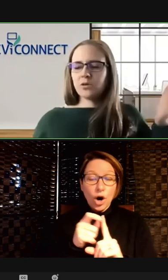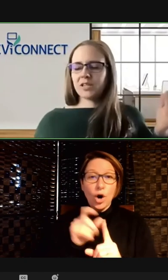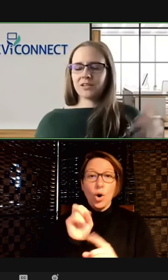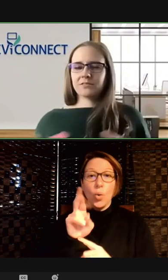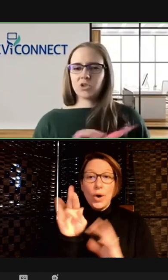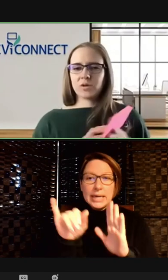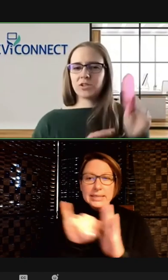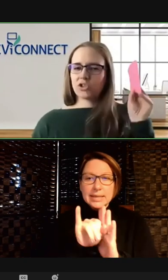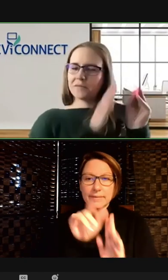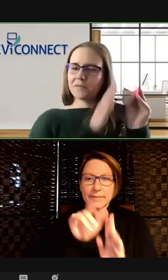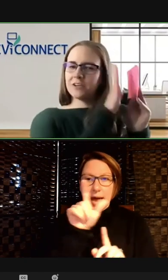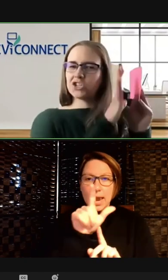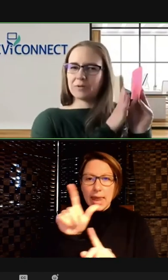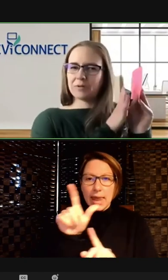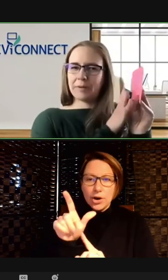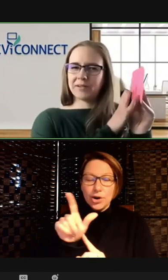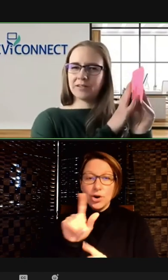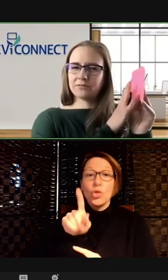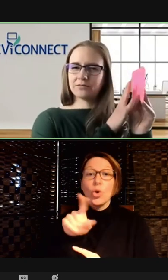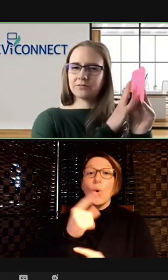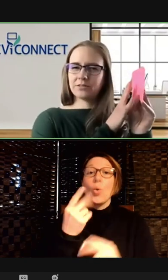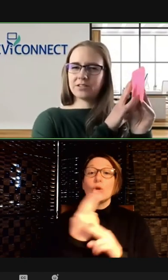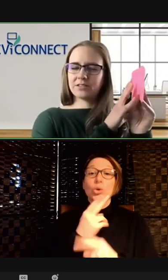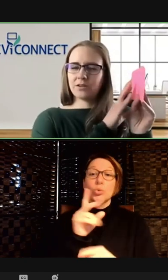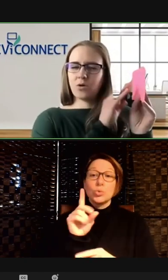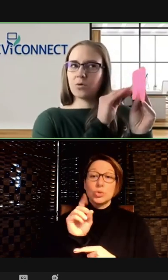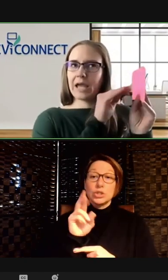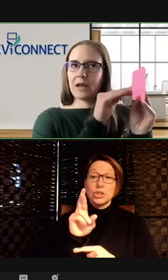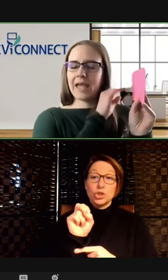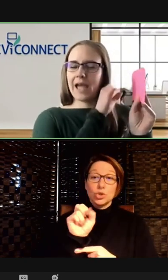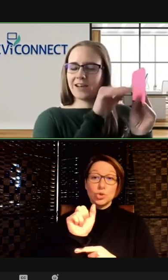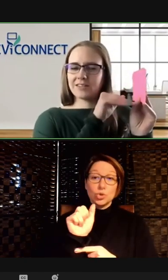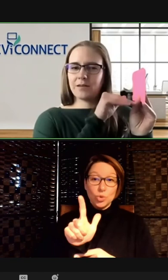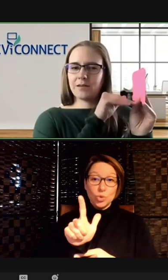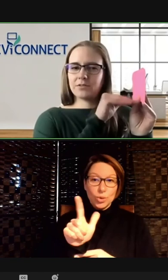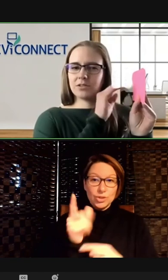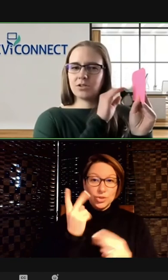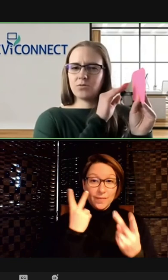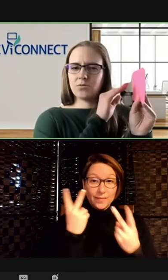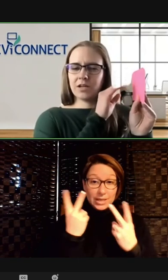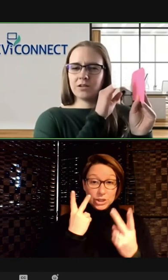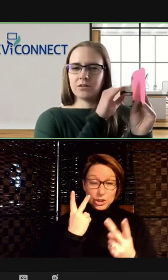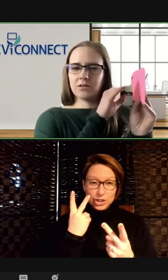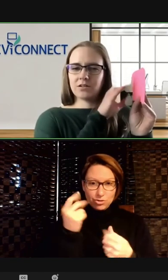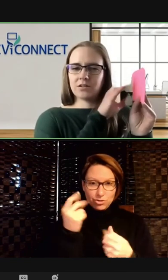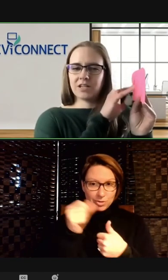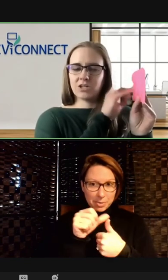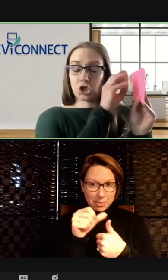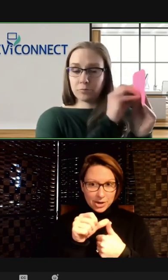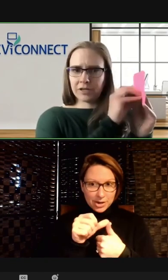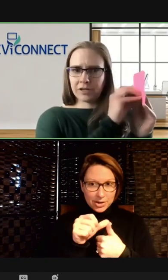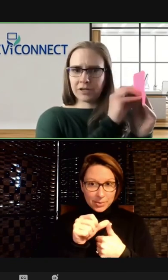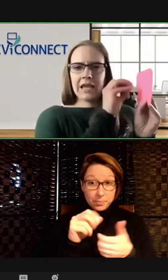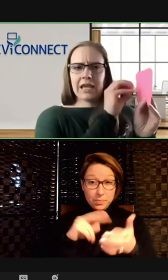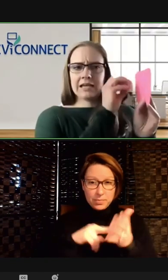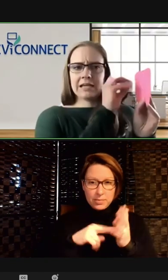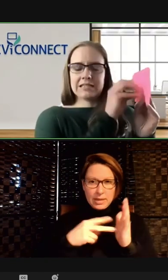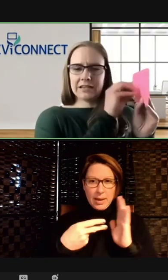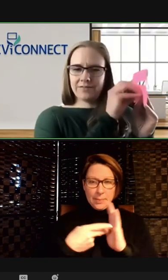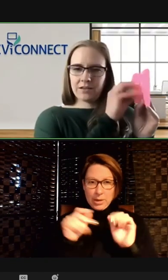They're only using dorsal stream vision, remember? So can we ask them to